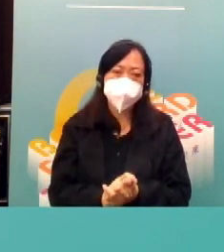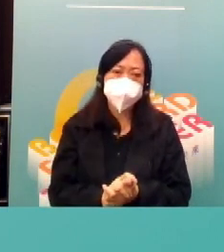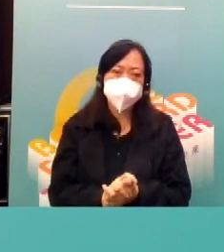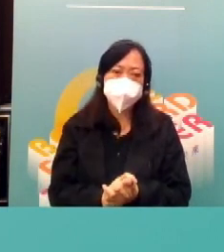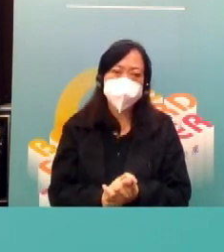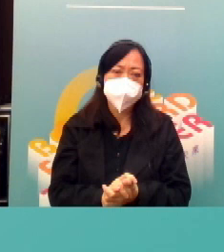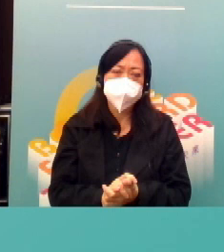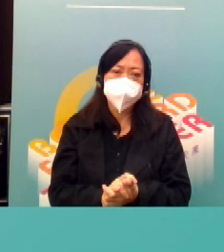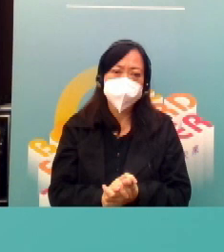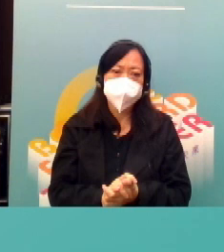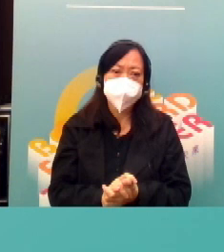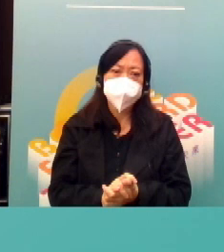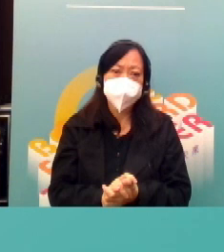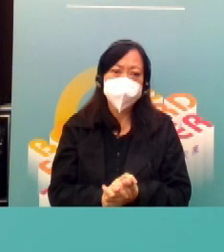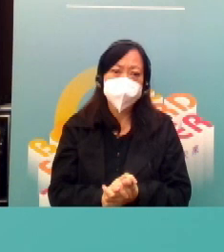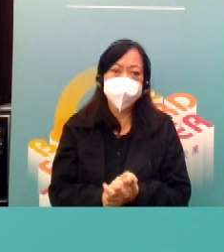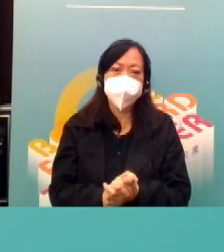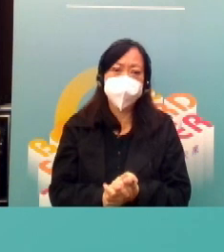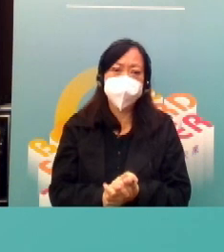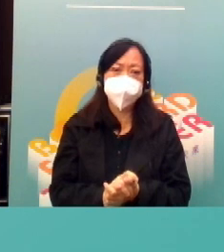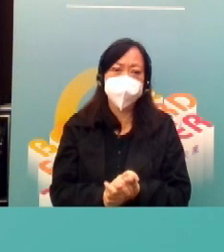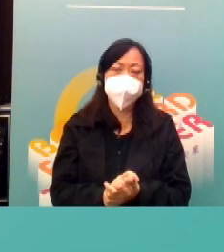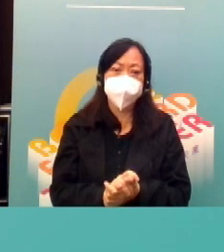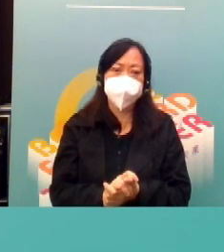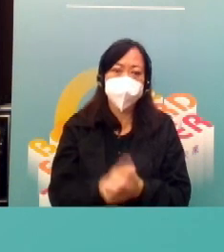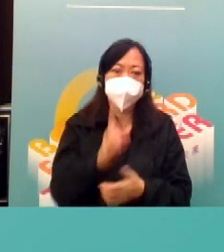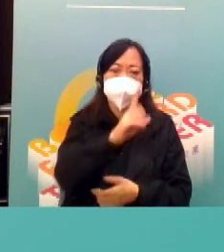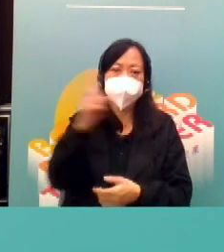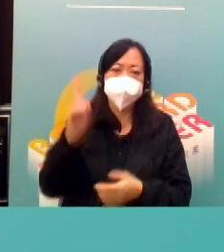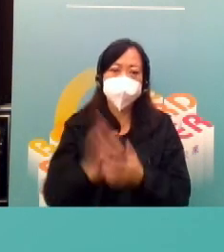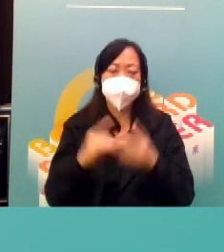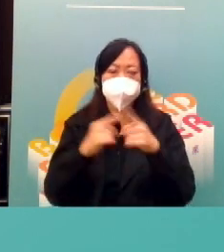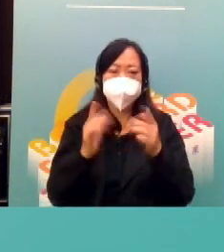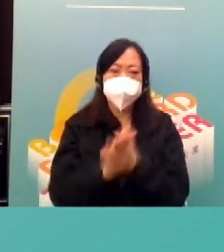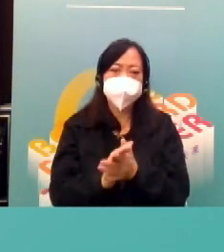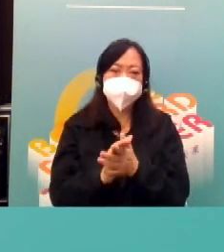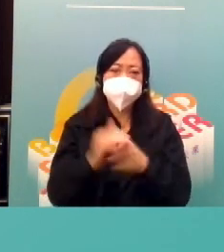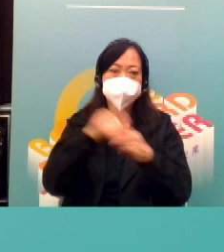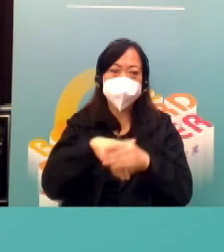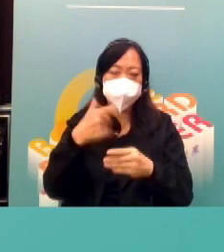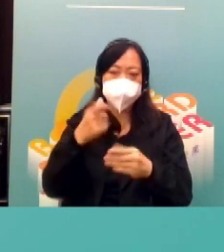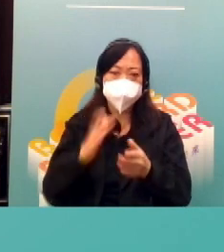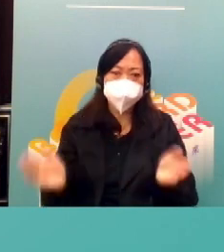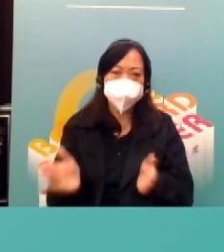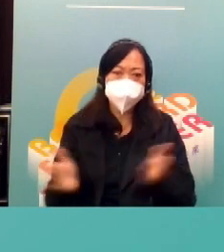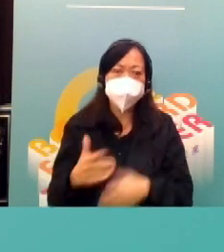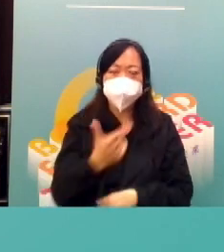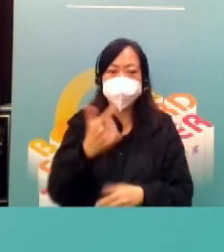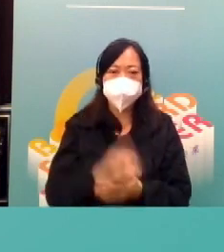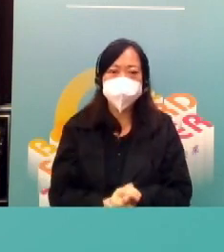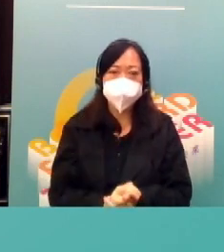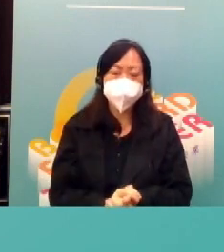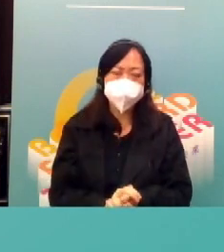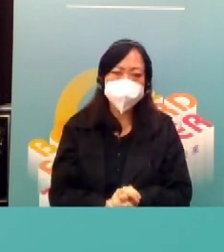their capital to be catalytic. They don't like to be catalyzed. Everyone likes to leverage someone else's capital. Not everyone likes to be